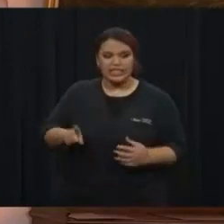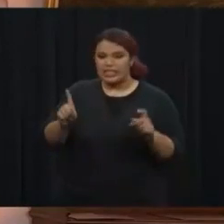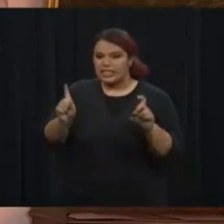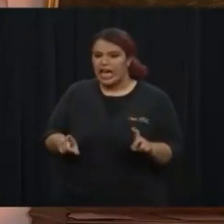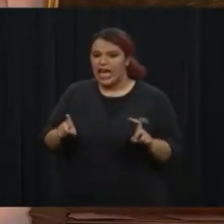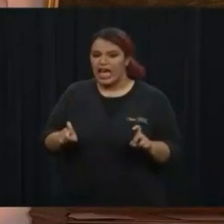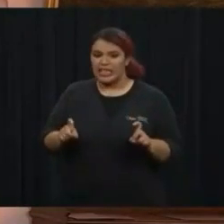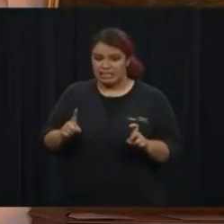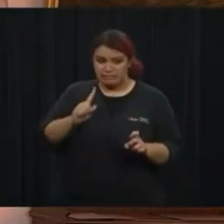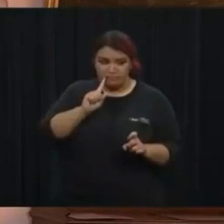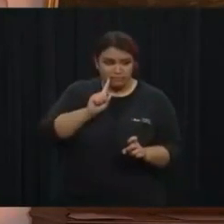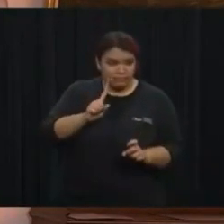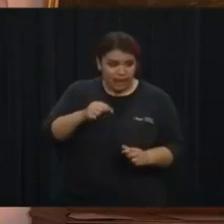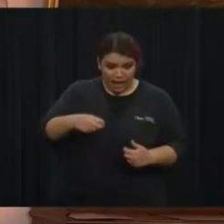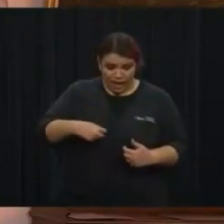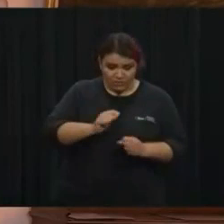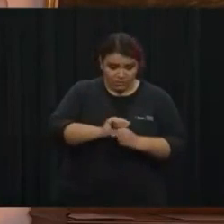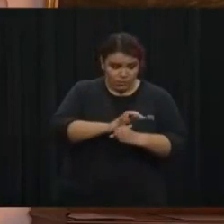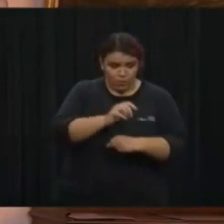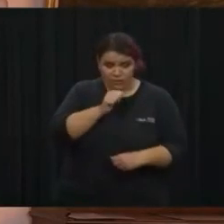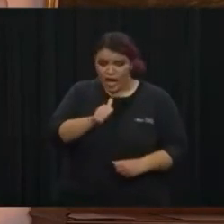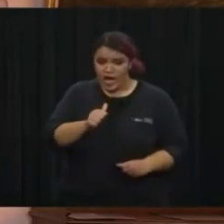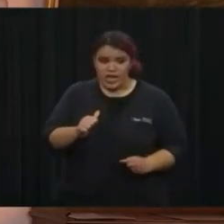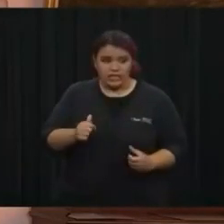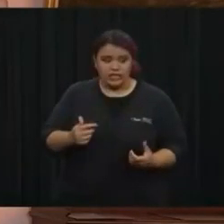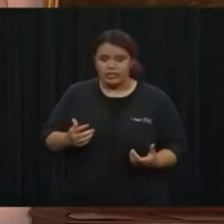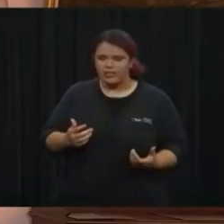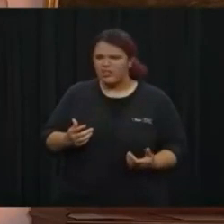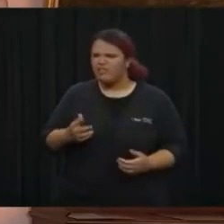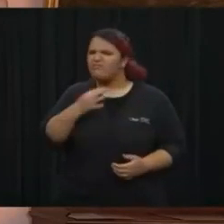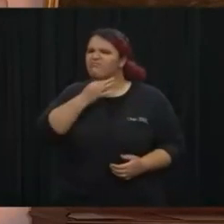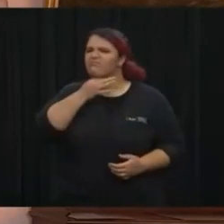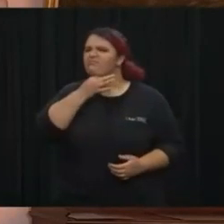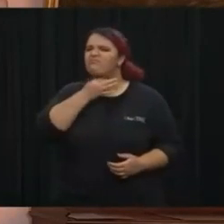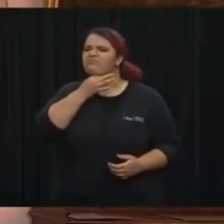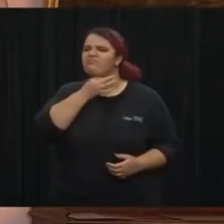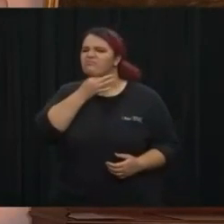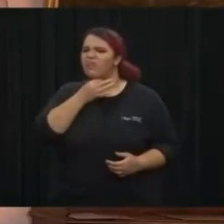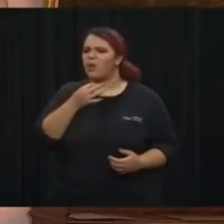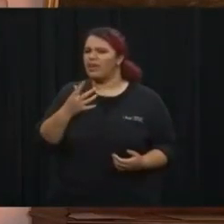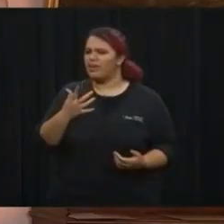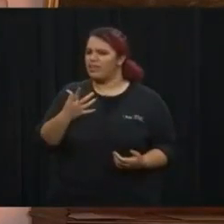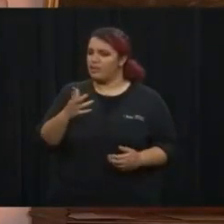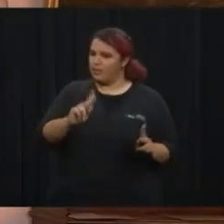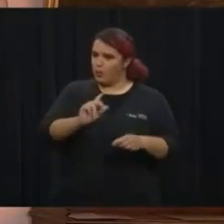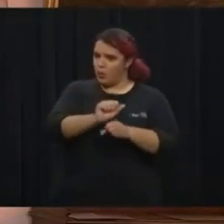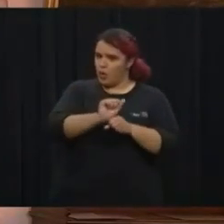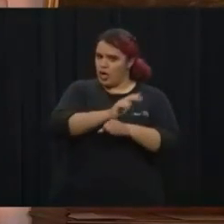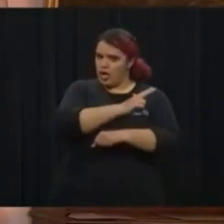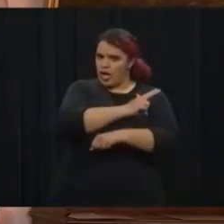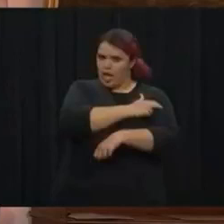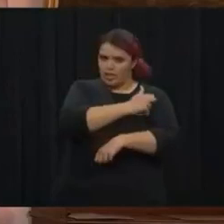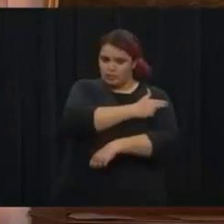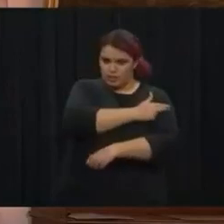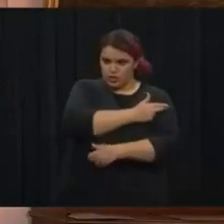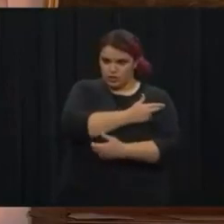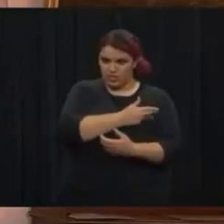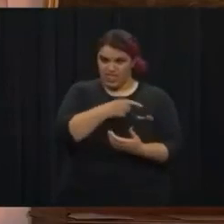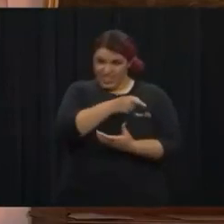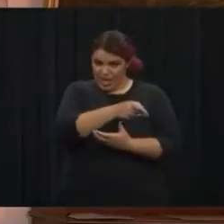Hi, this is Laura Hancock from Cleveland.com. Just following up, can I get some clarity? Is there ever a time when an abortion